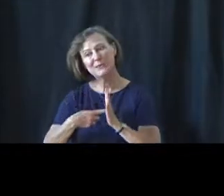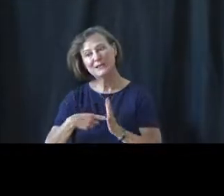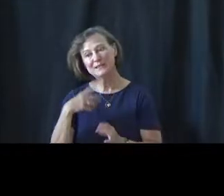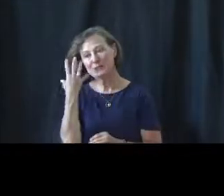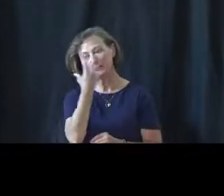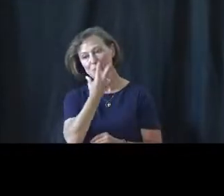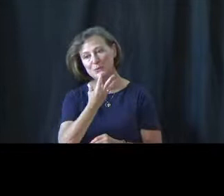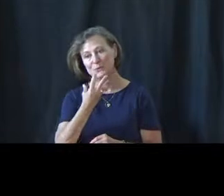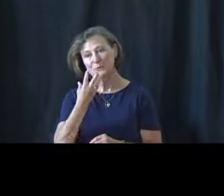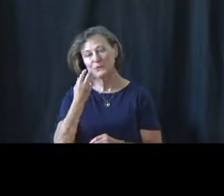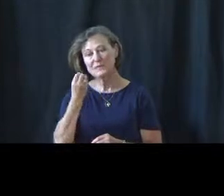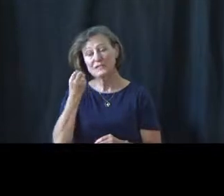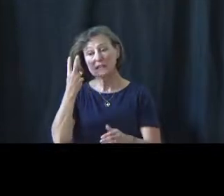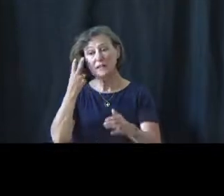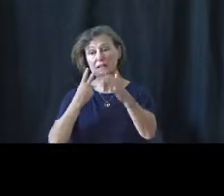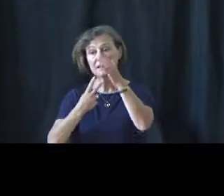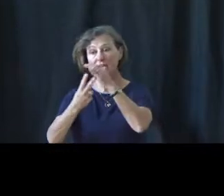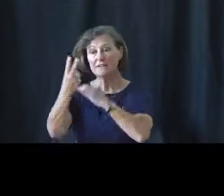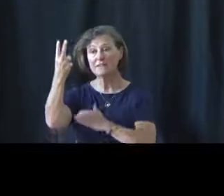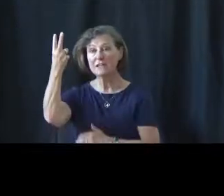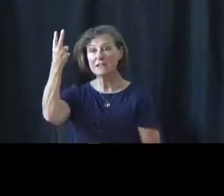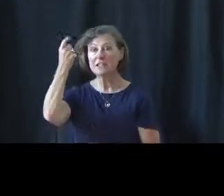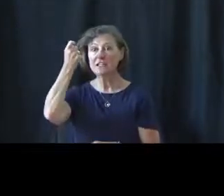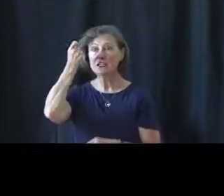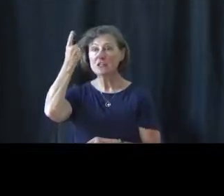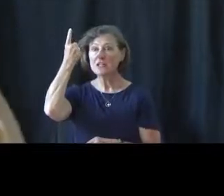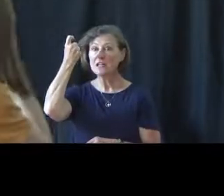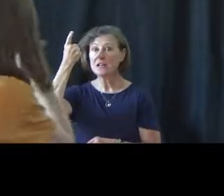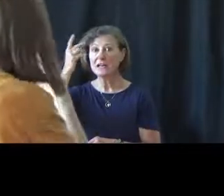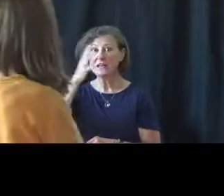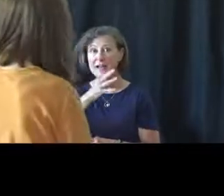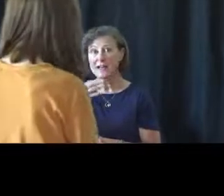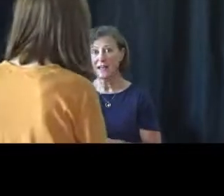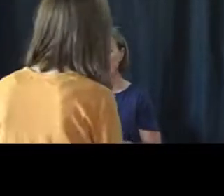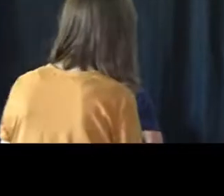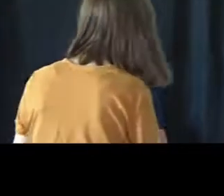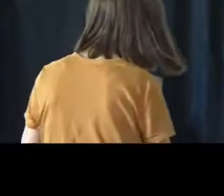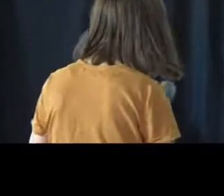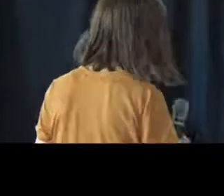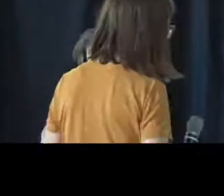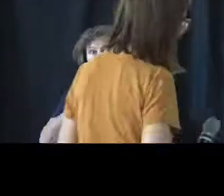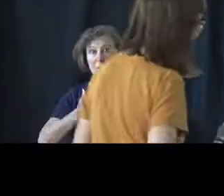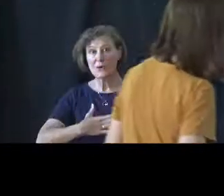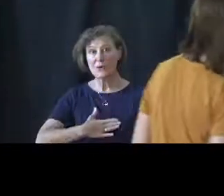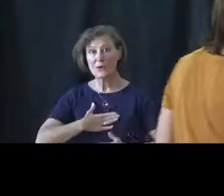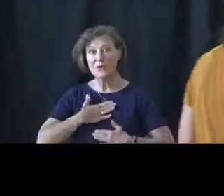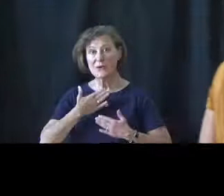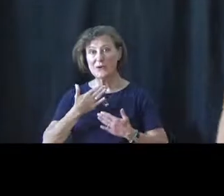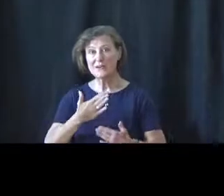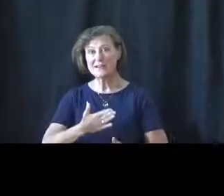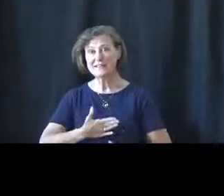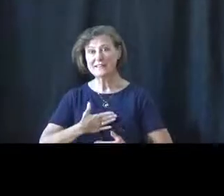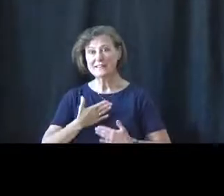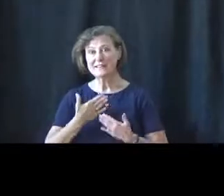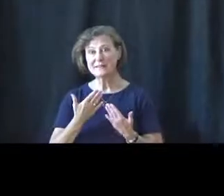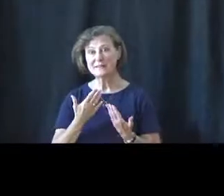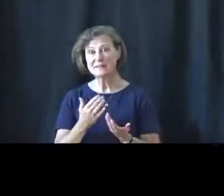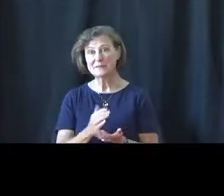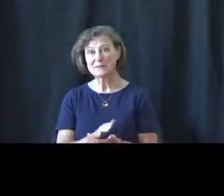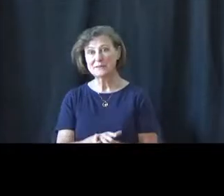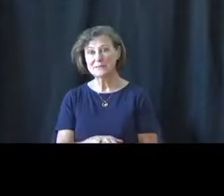to us beauty, vision, and joy.